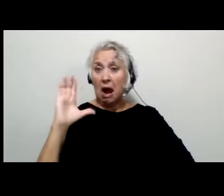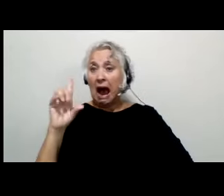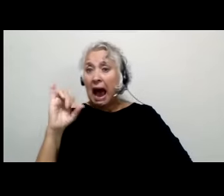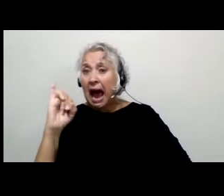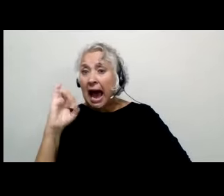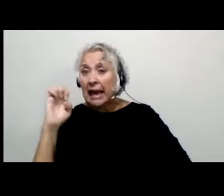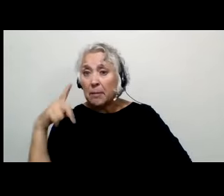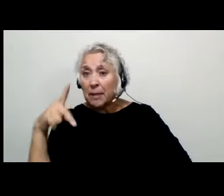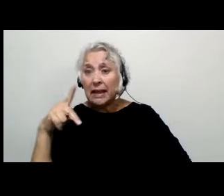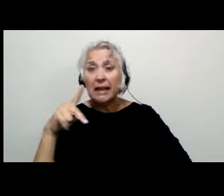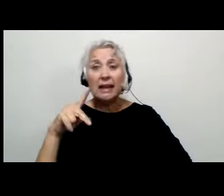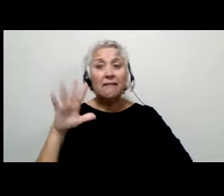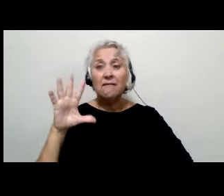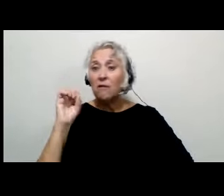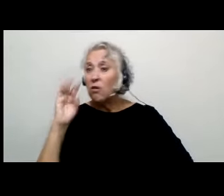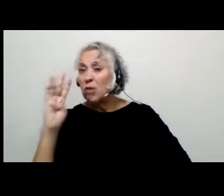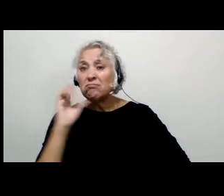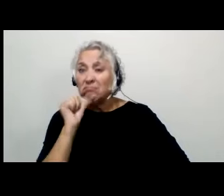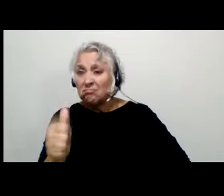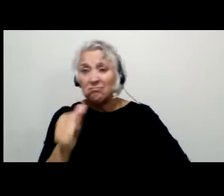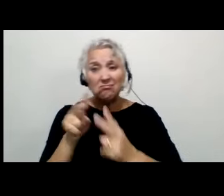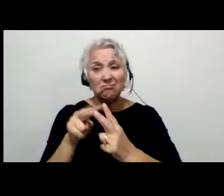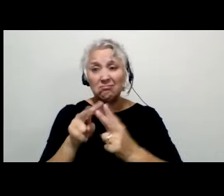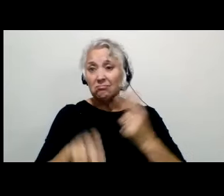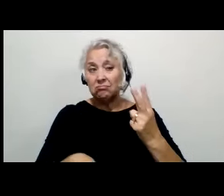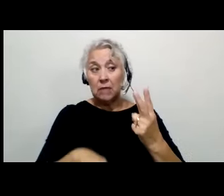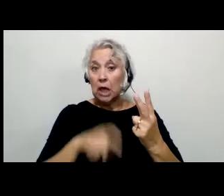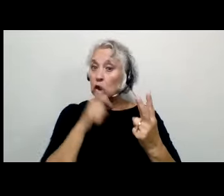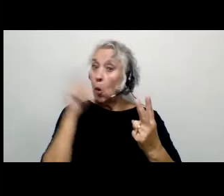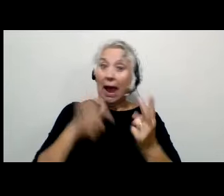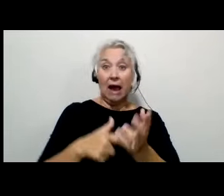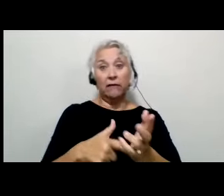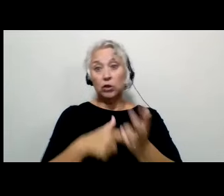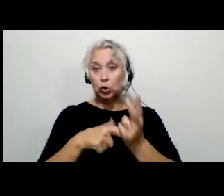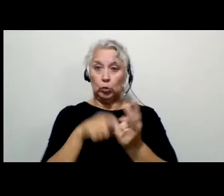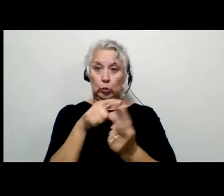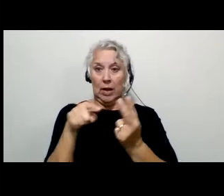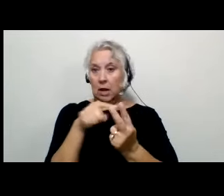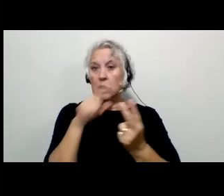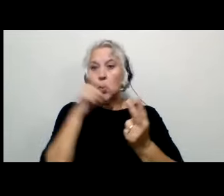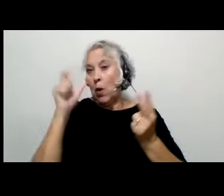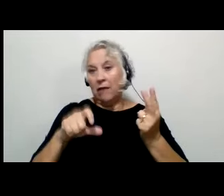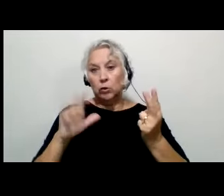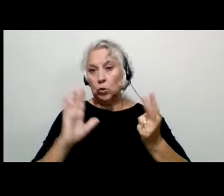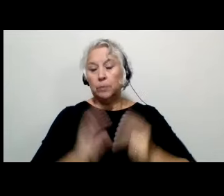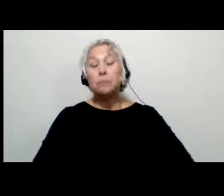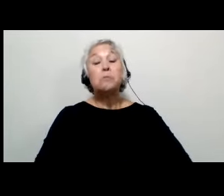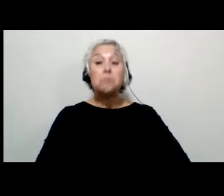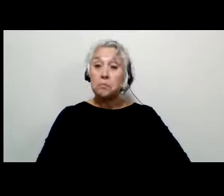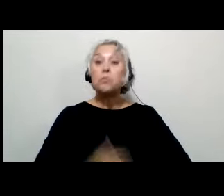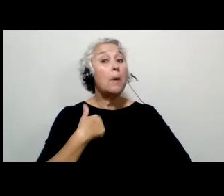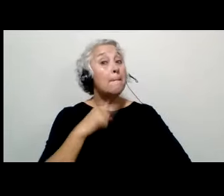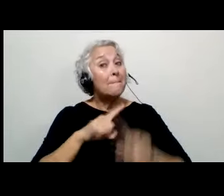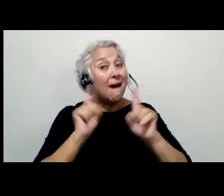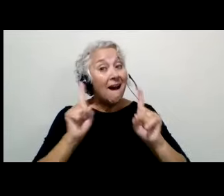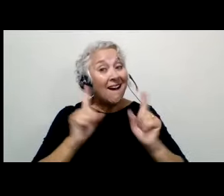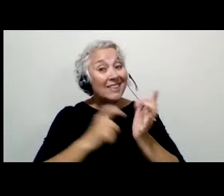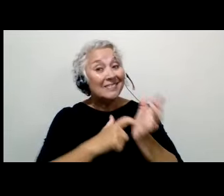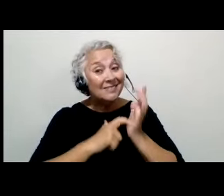not required that they be on an IEP or 504. What we do require is that all of